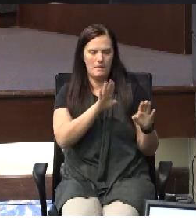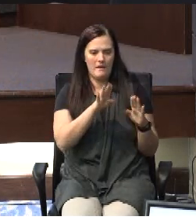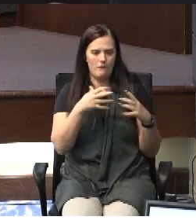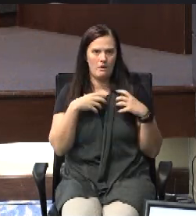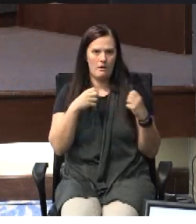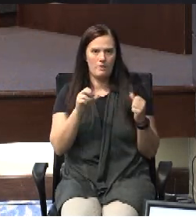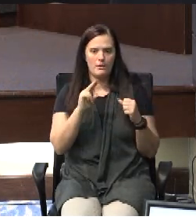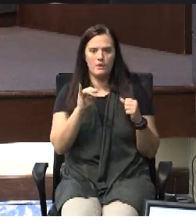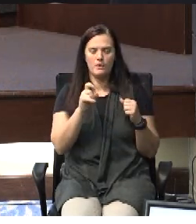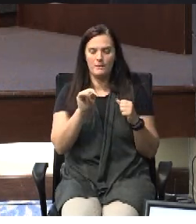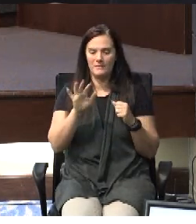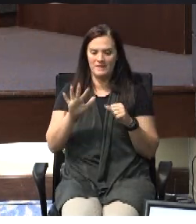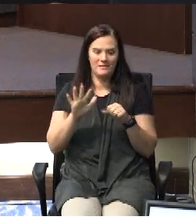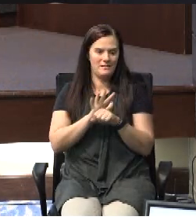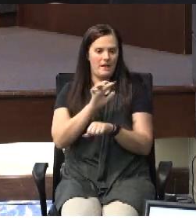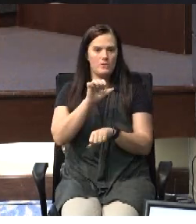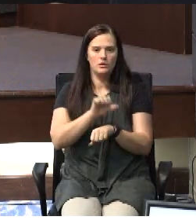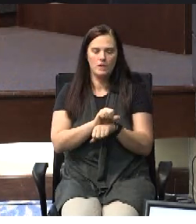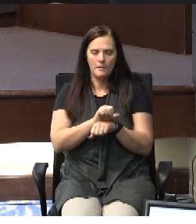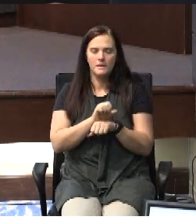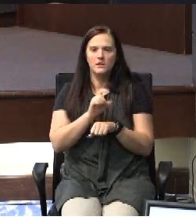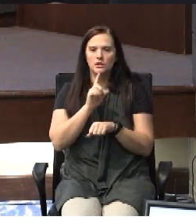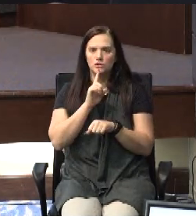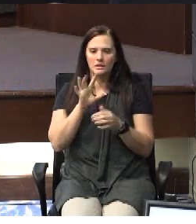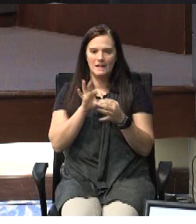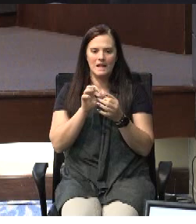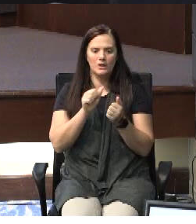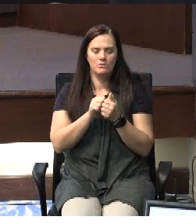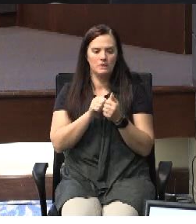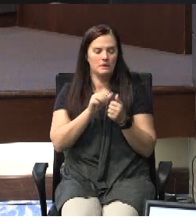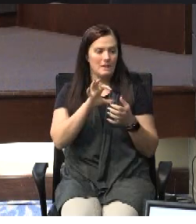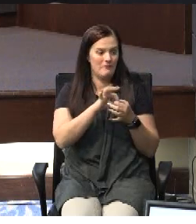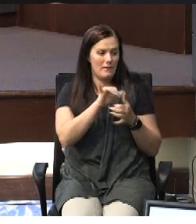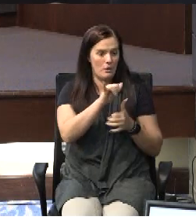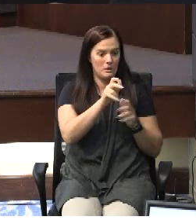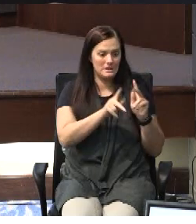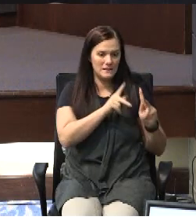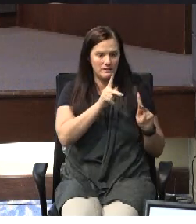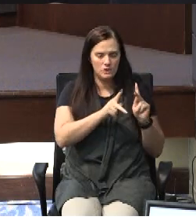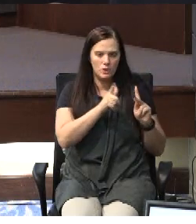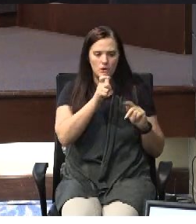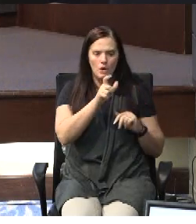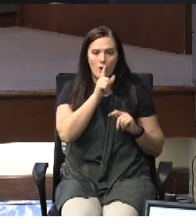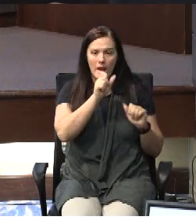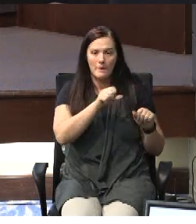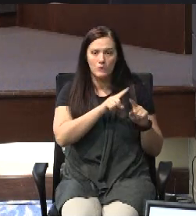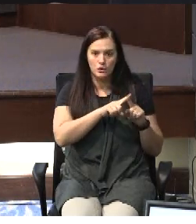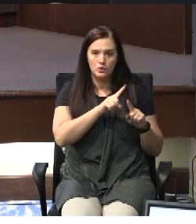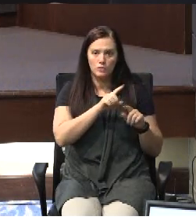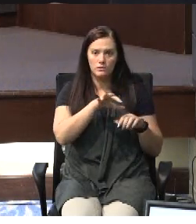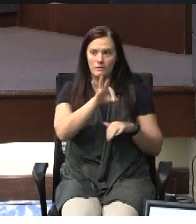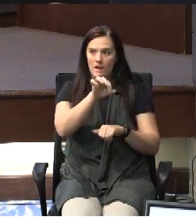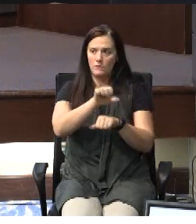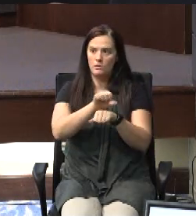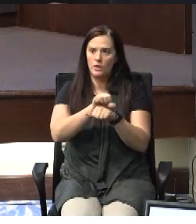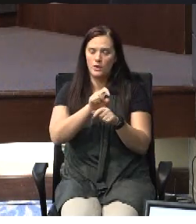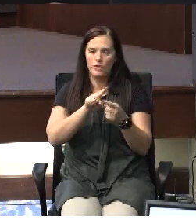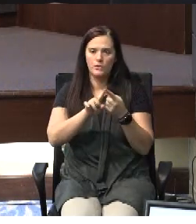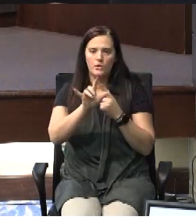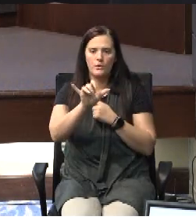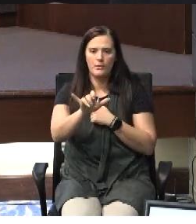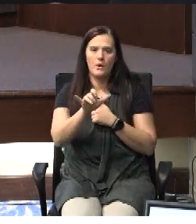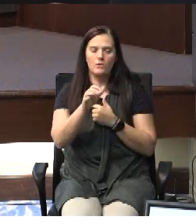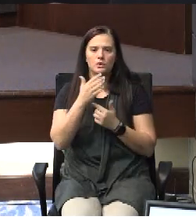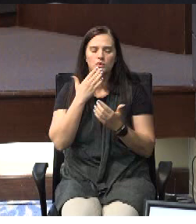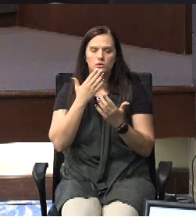and it's his entire job is to connect individuals who are able to be employed to those gainful